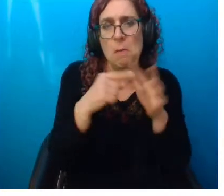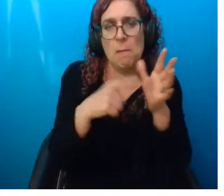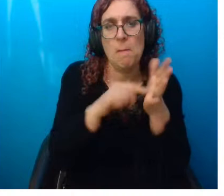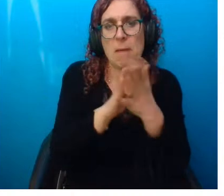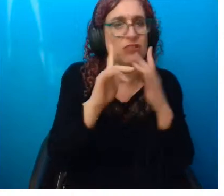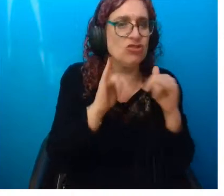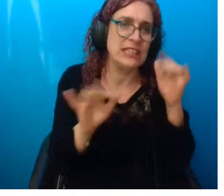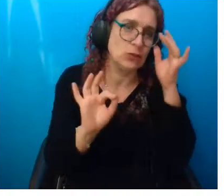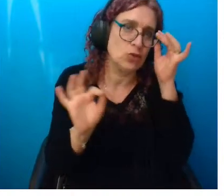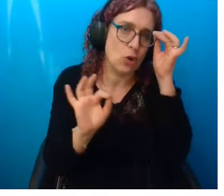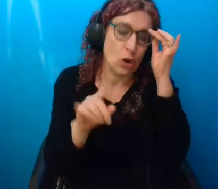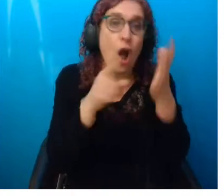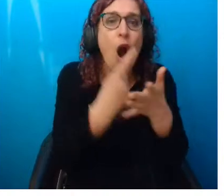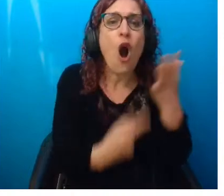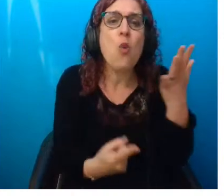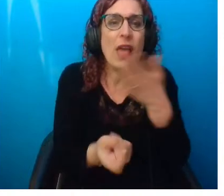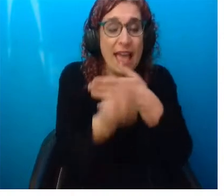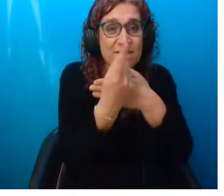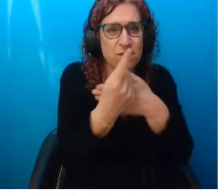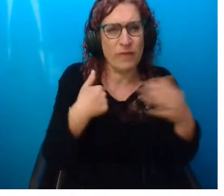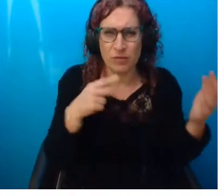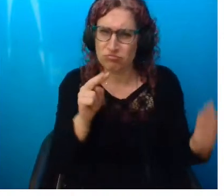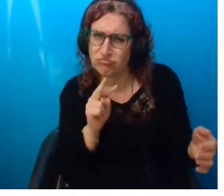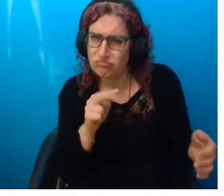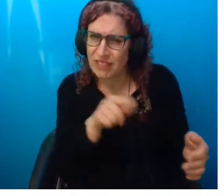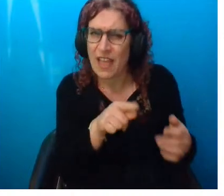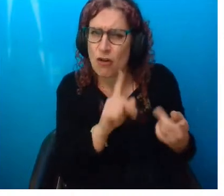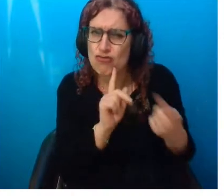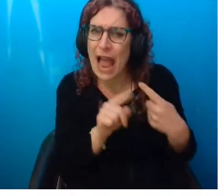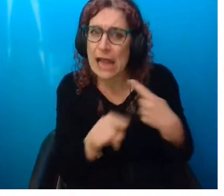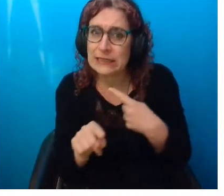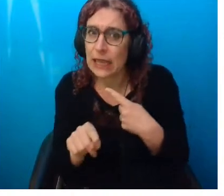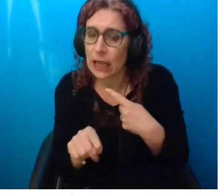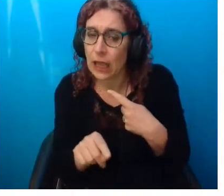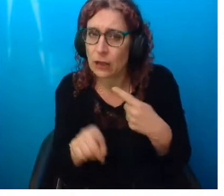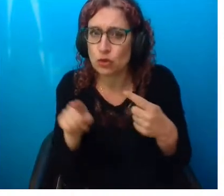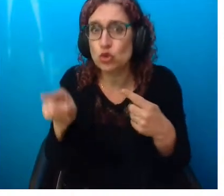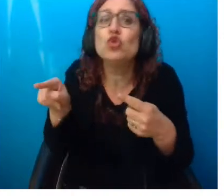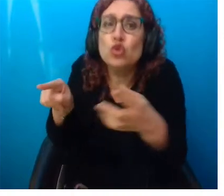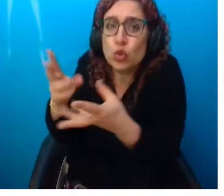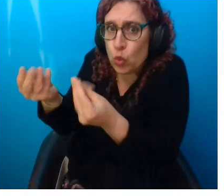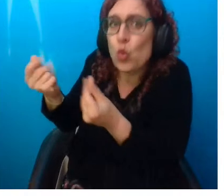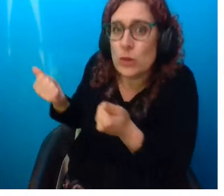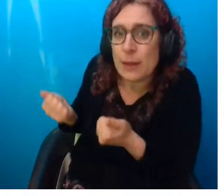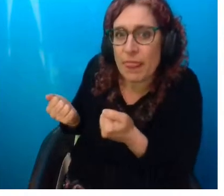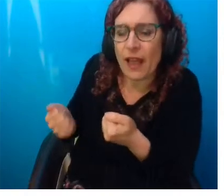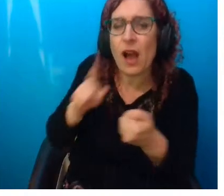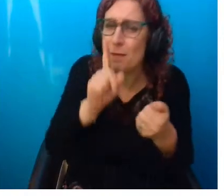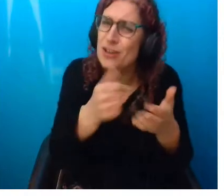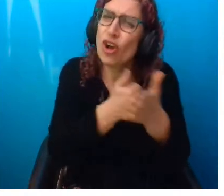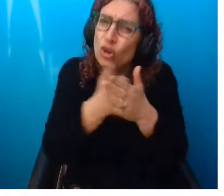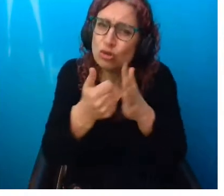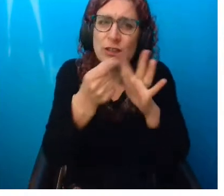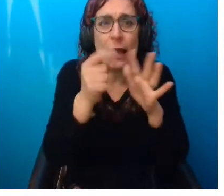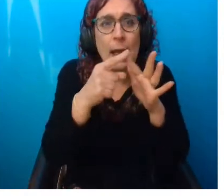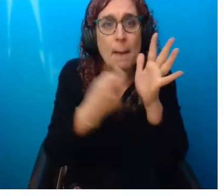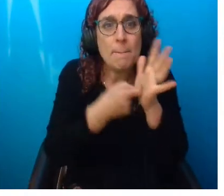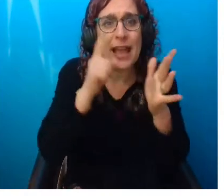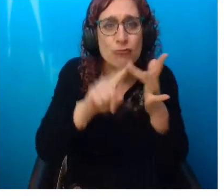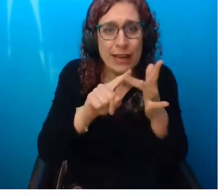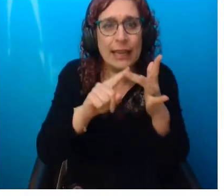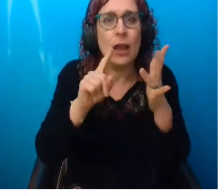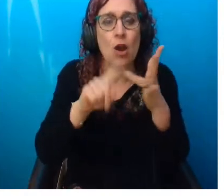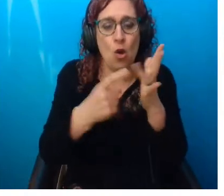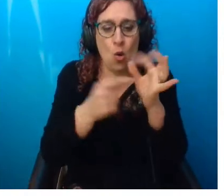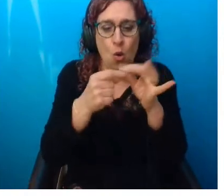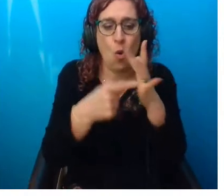someone is reacting to something. But periorbital disease is much more likely to be associated with